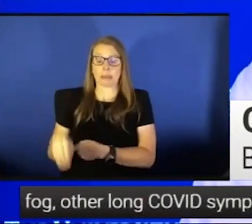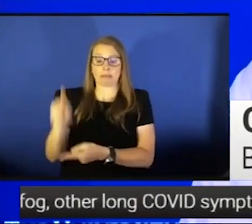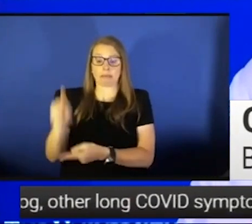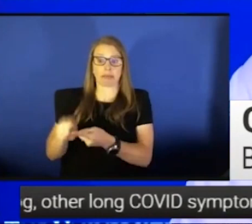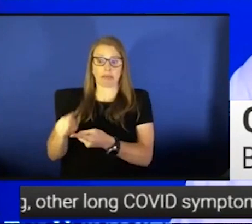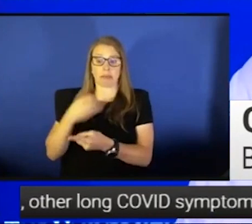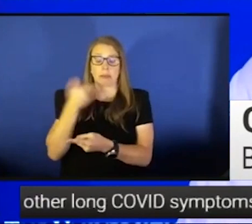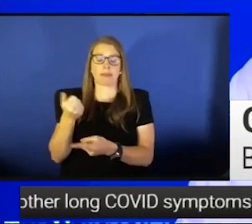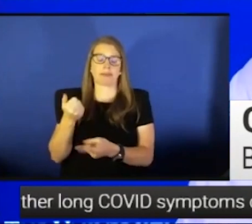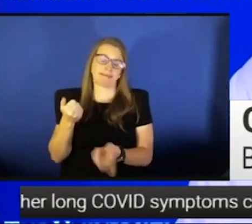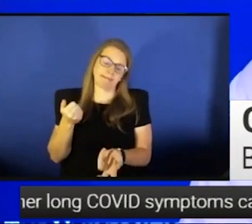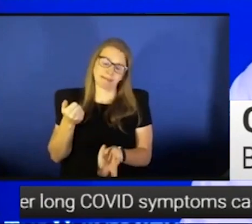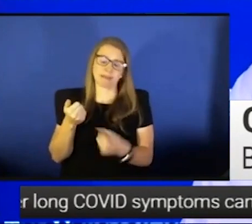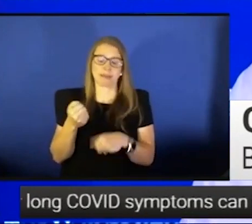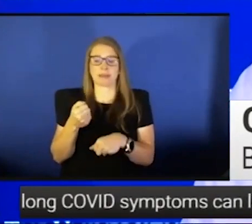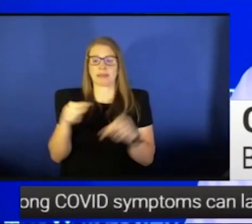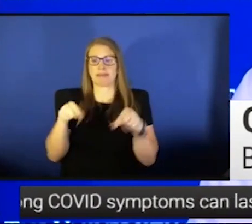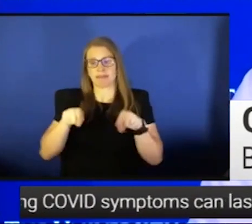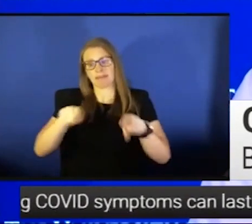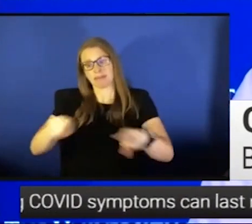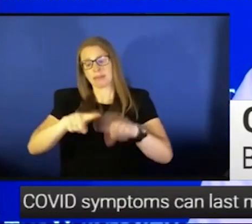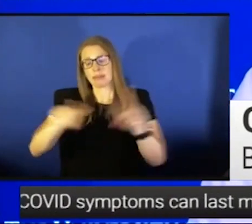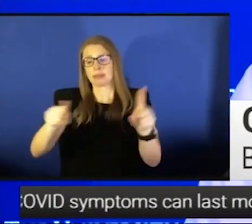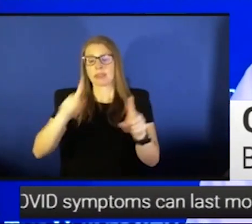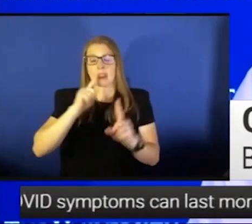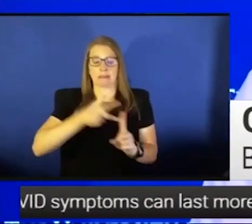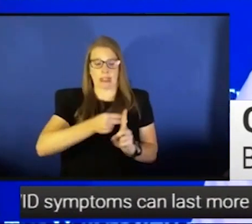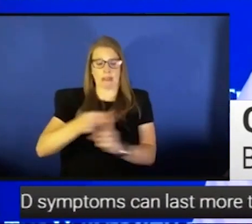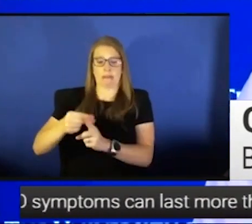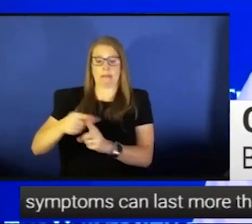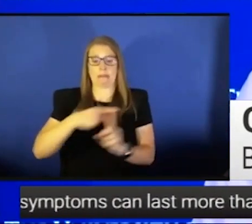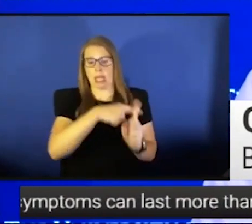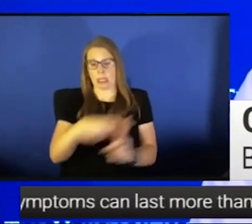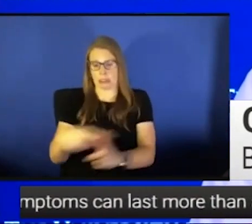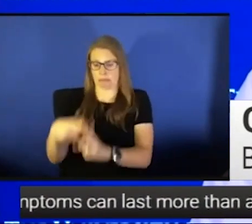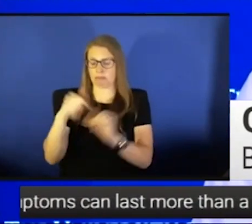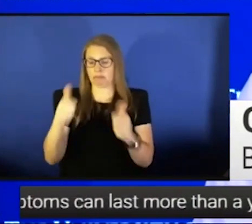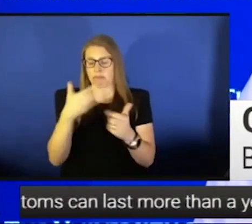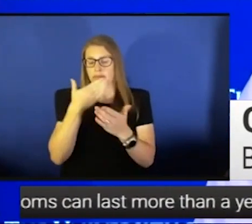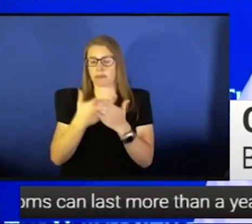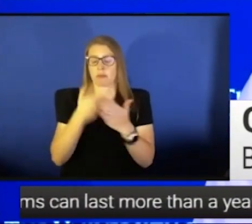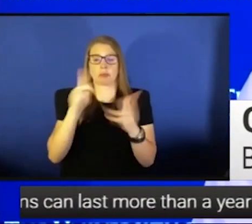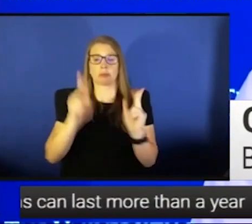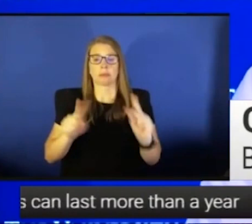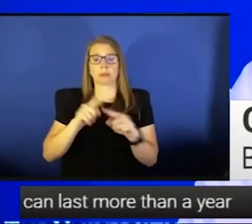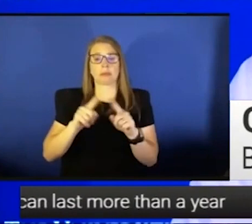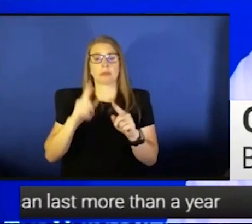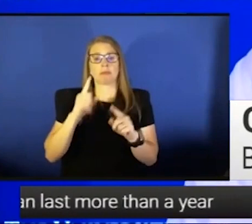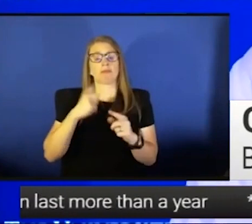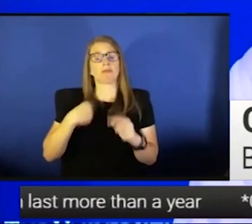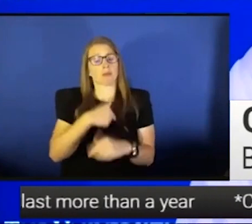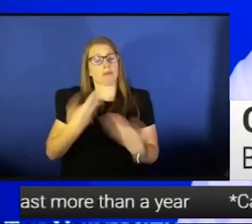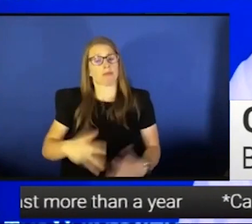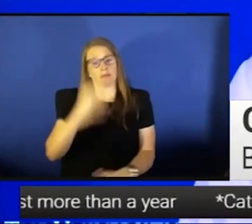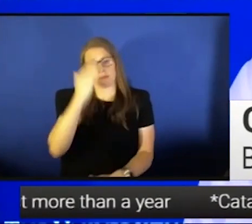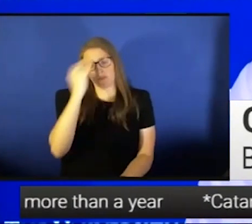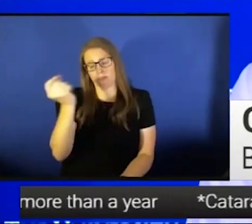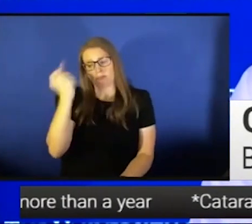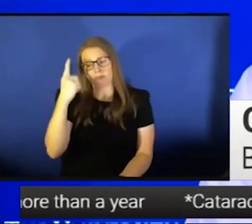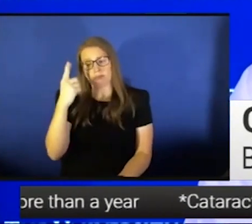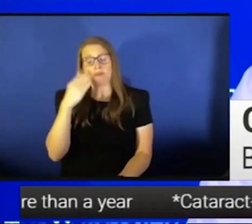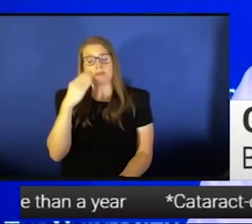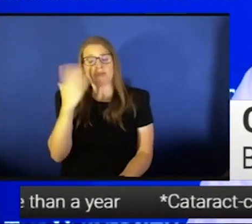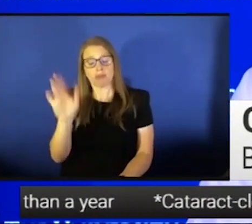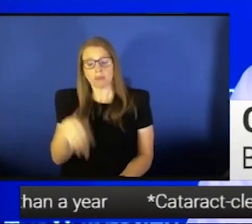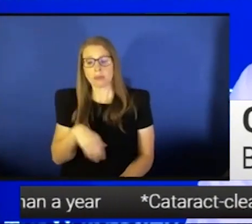in line, and I think overall vaccination continues to be positive. We know and understand that in this study that was